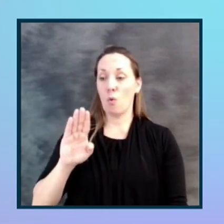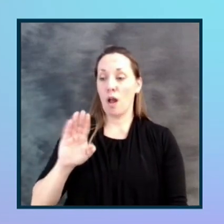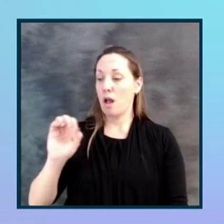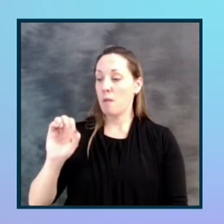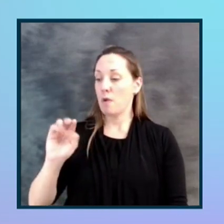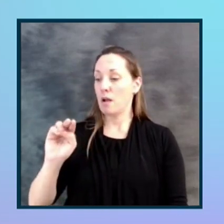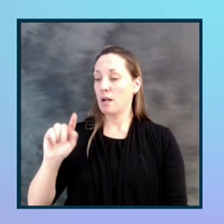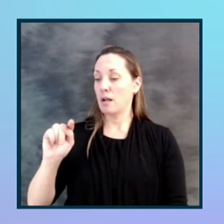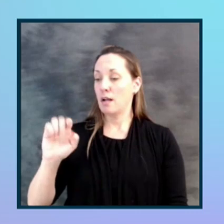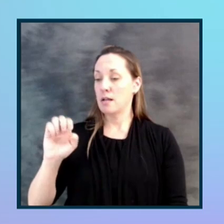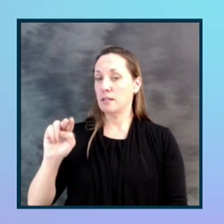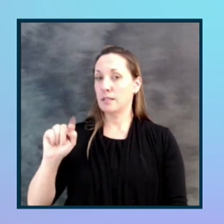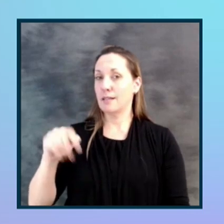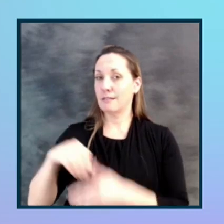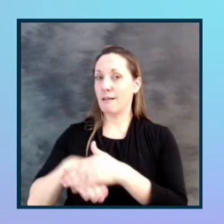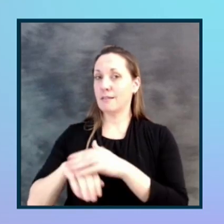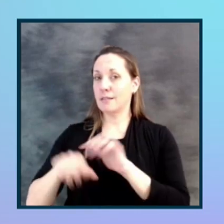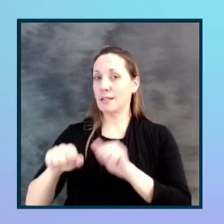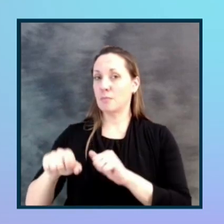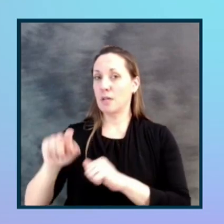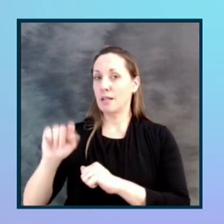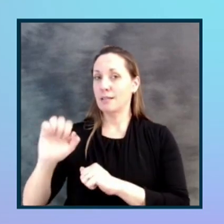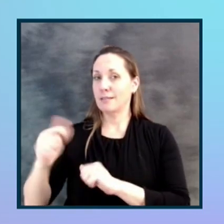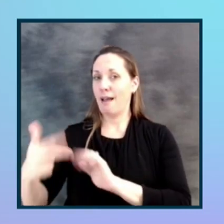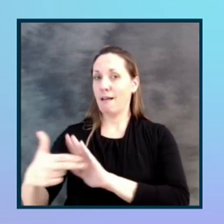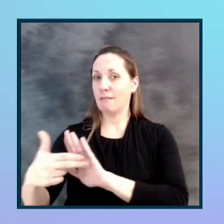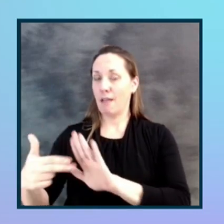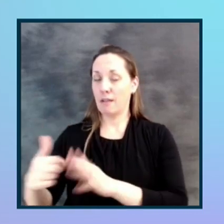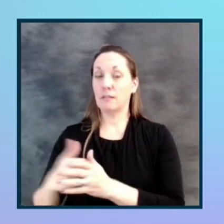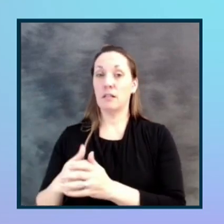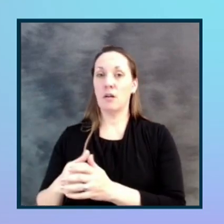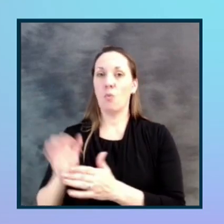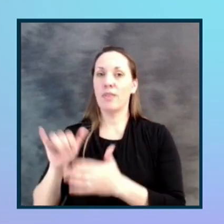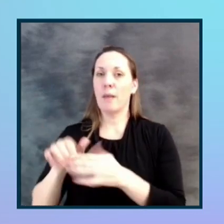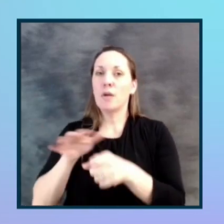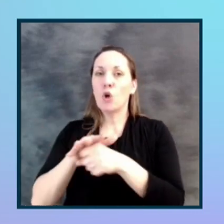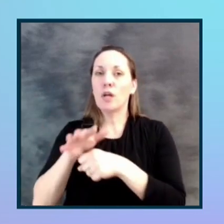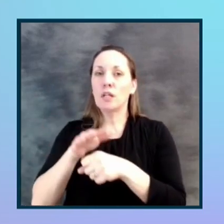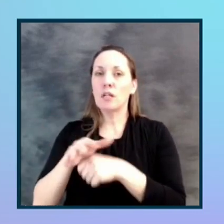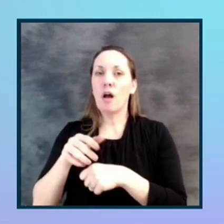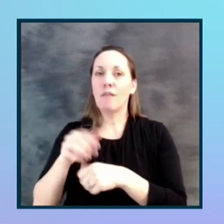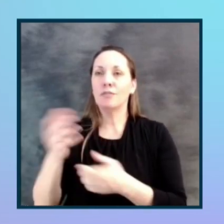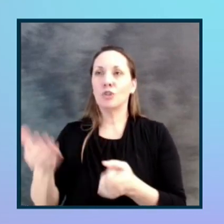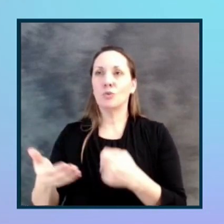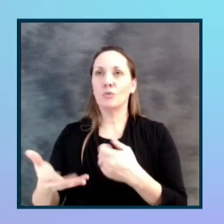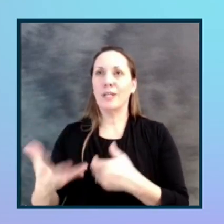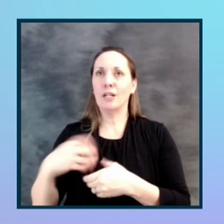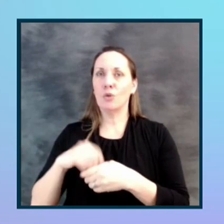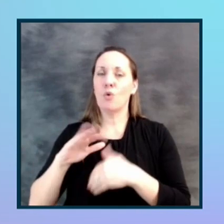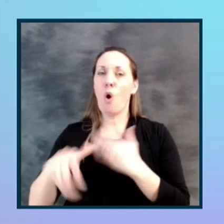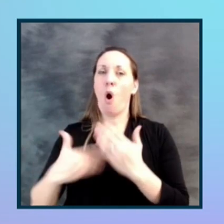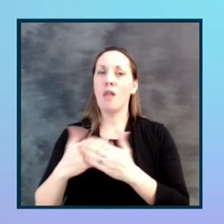Accessibility Guidelines standards, be good enough to cover all the accessibility issues?